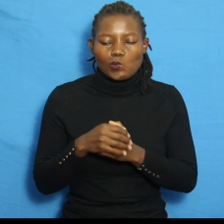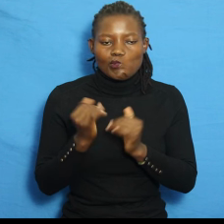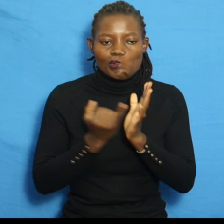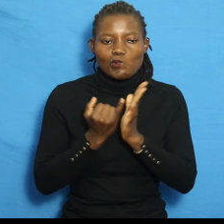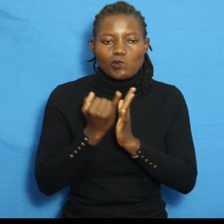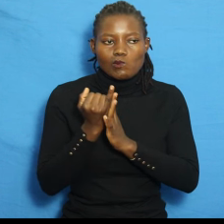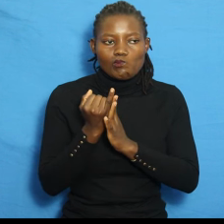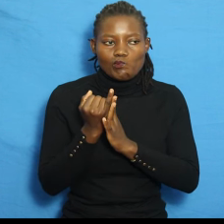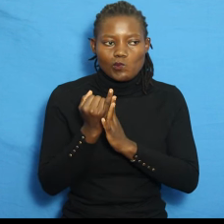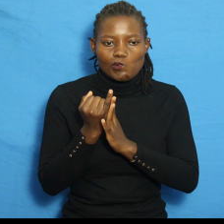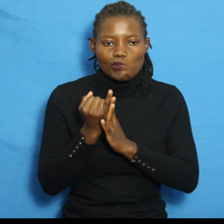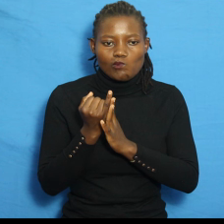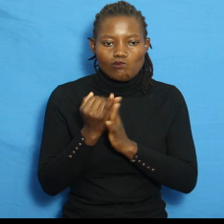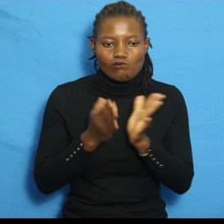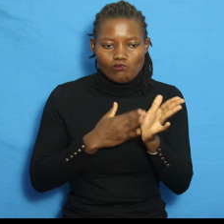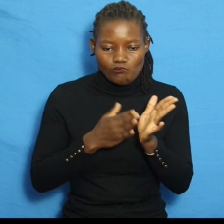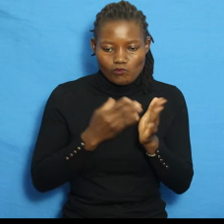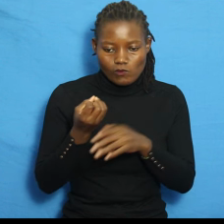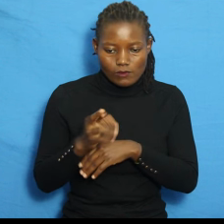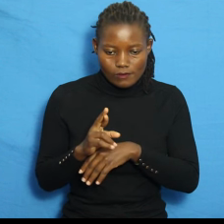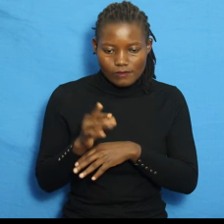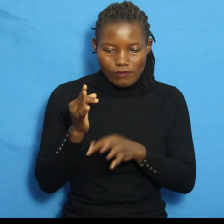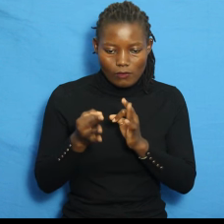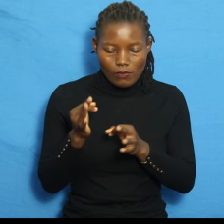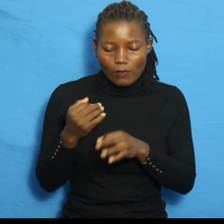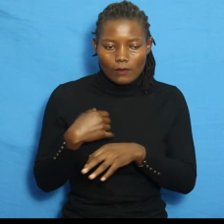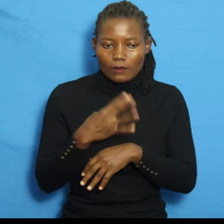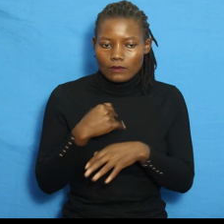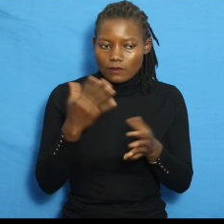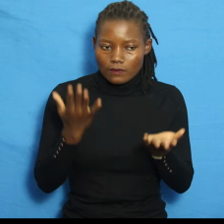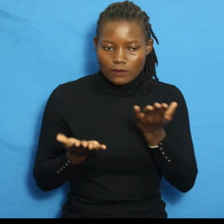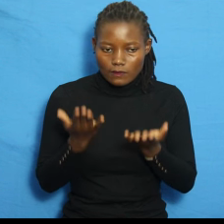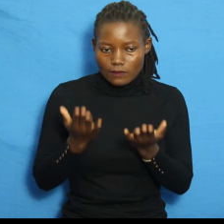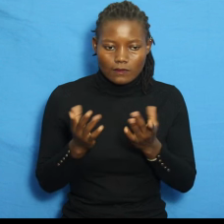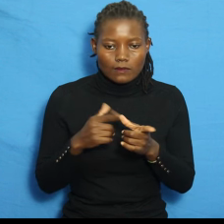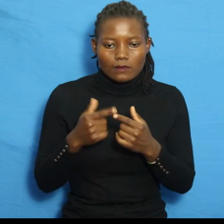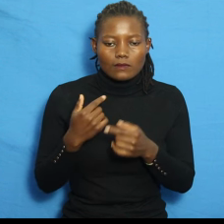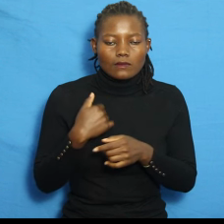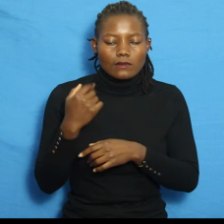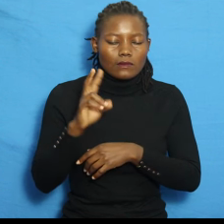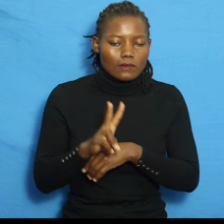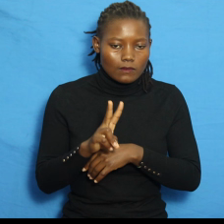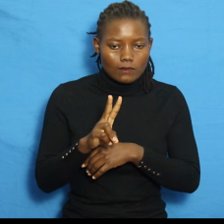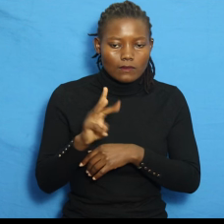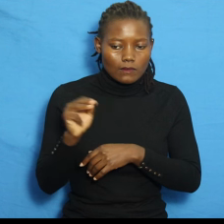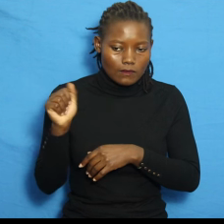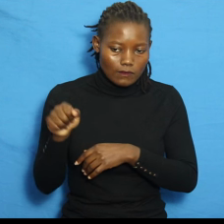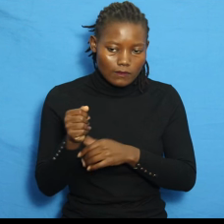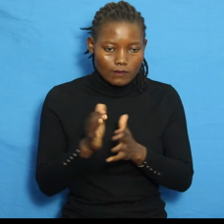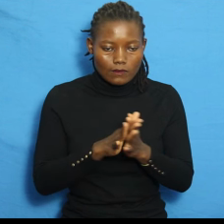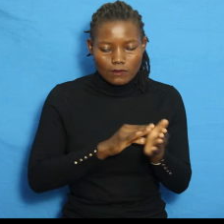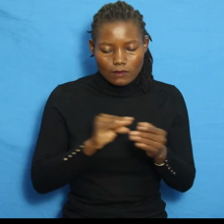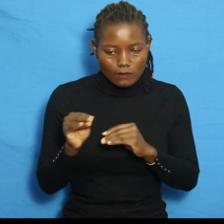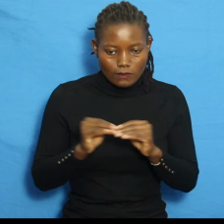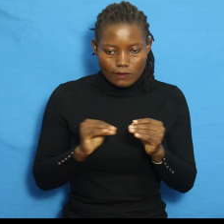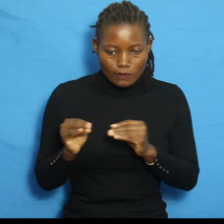Therefore, if you want to increase momentum, or if you want to vary the momentum, then you